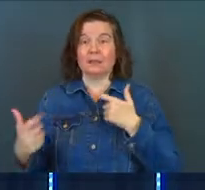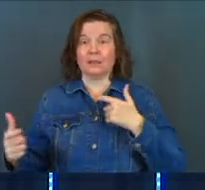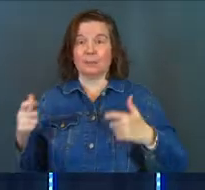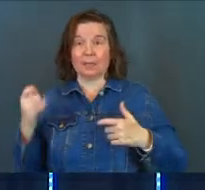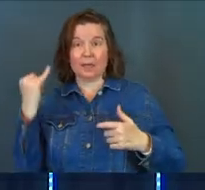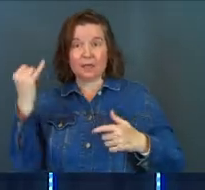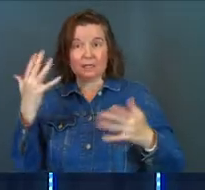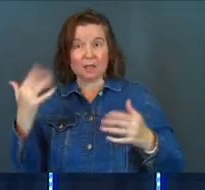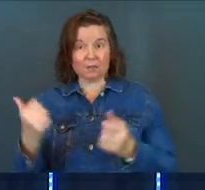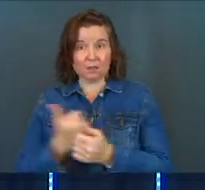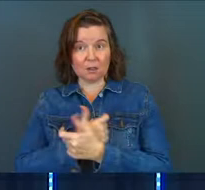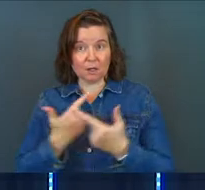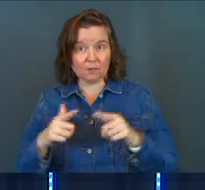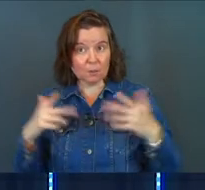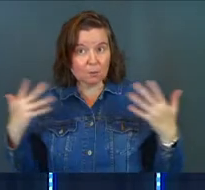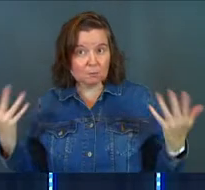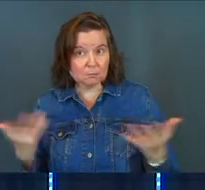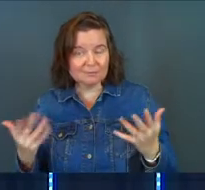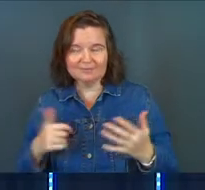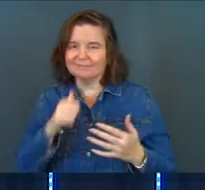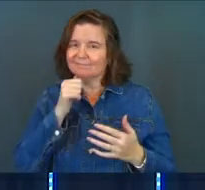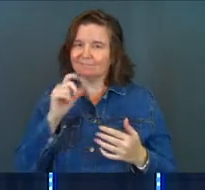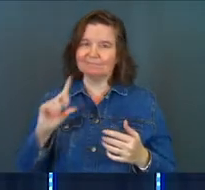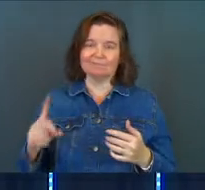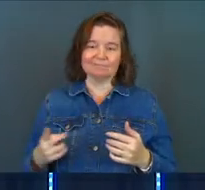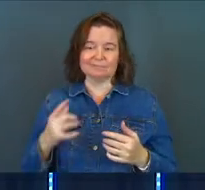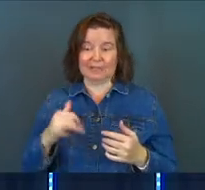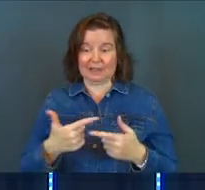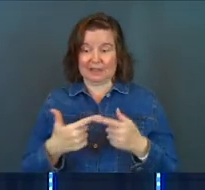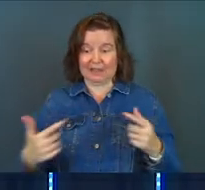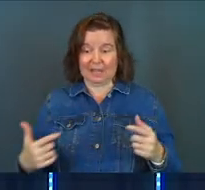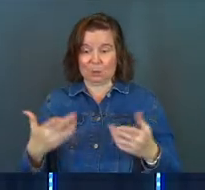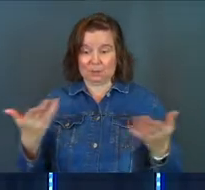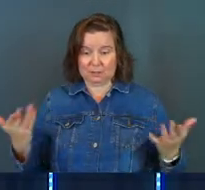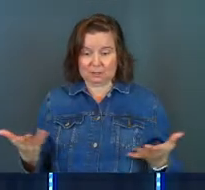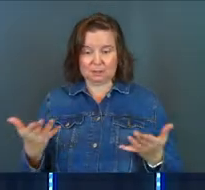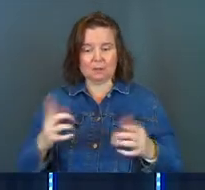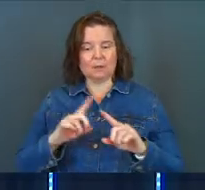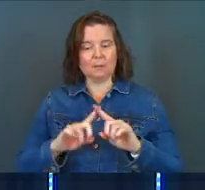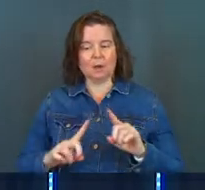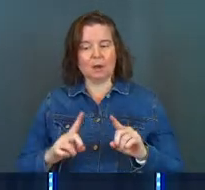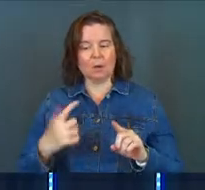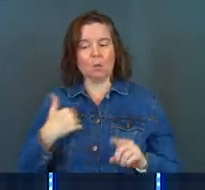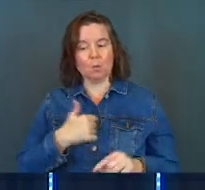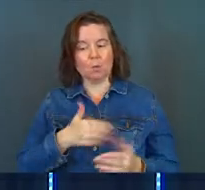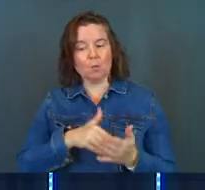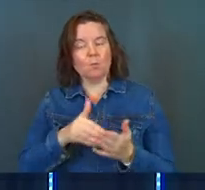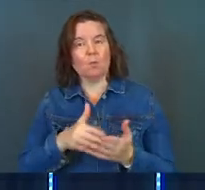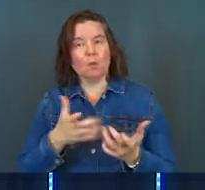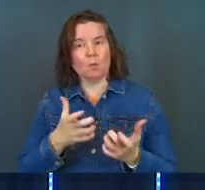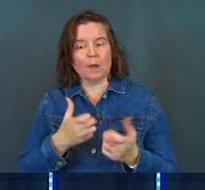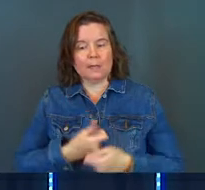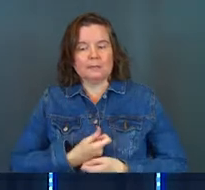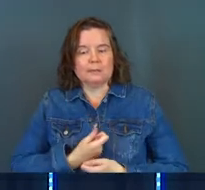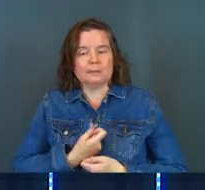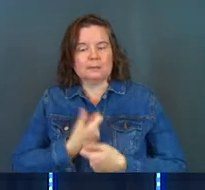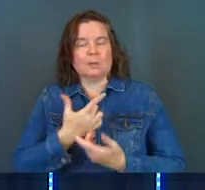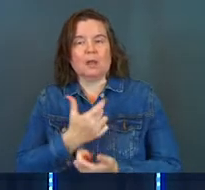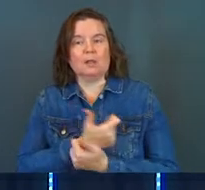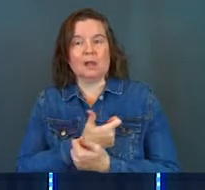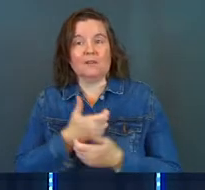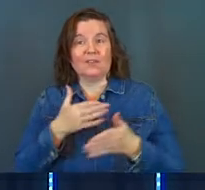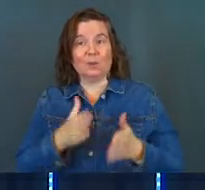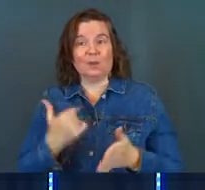big idea of the love languages book is not just that the languages exist. It's the fact that we often want to give love in the way